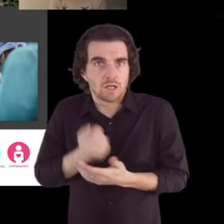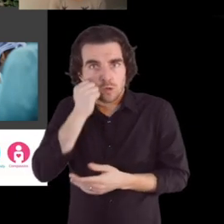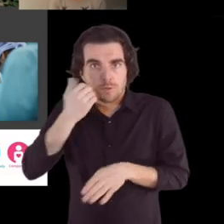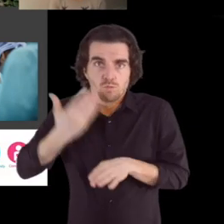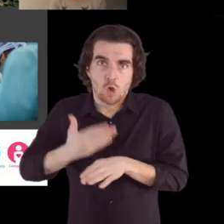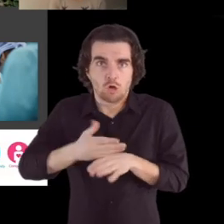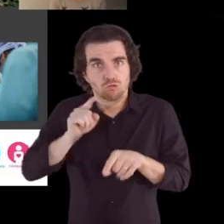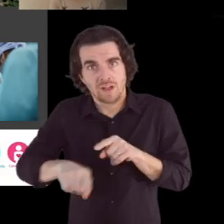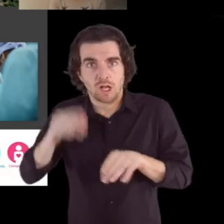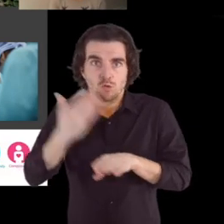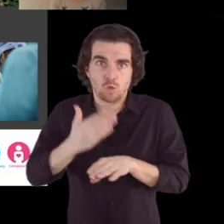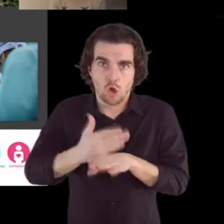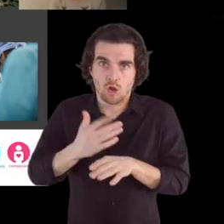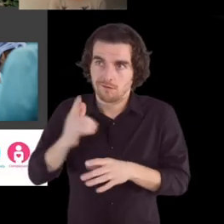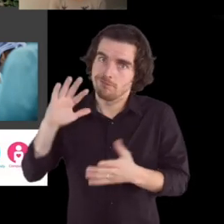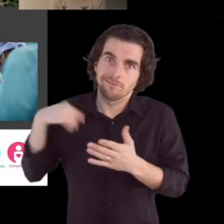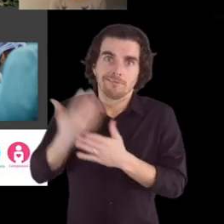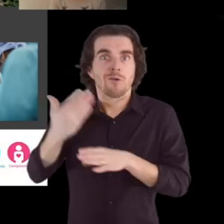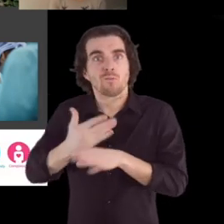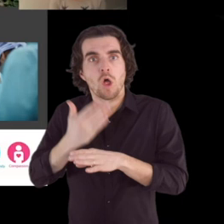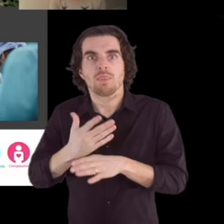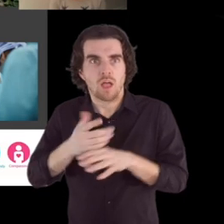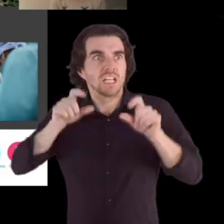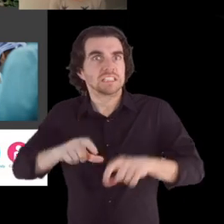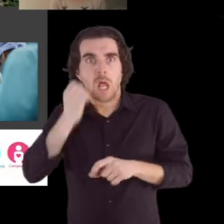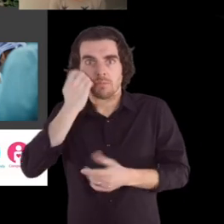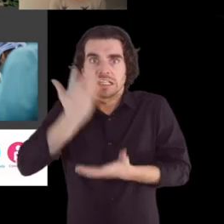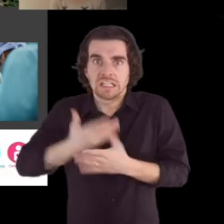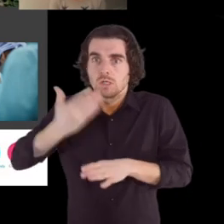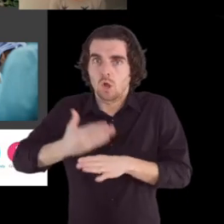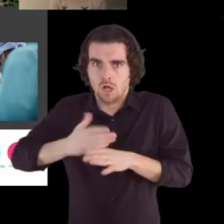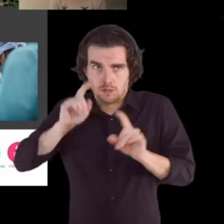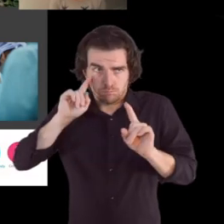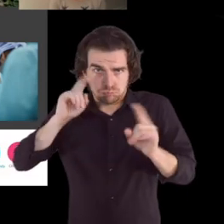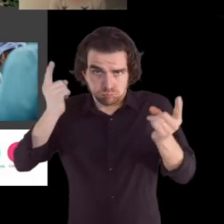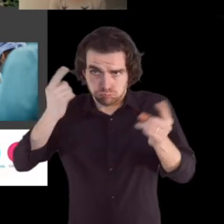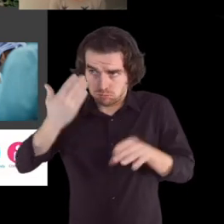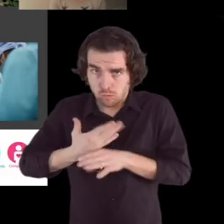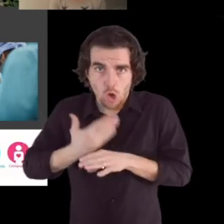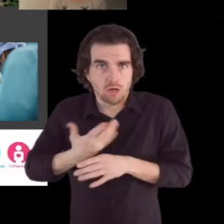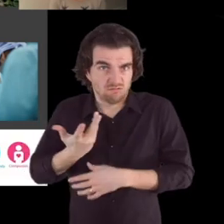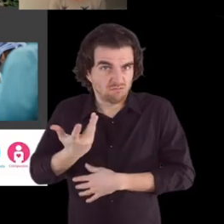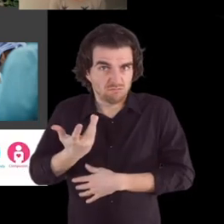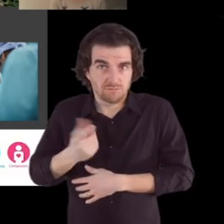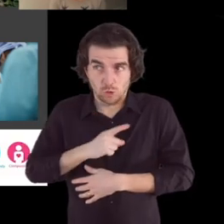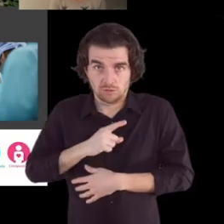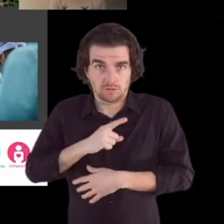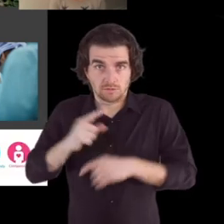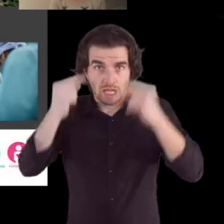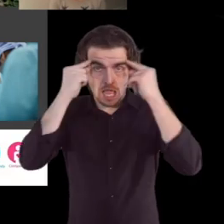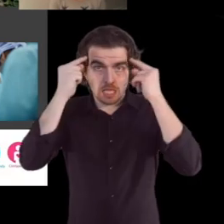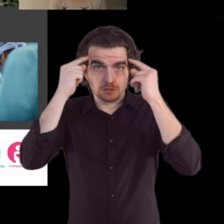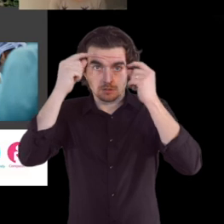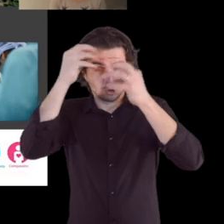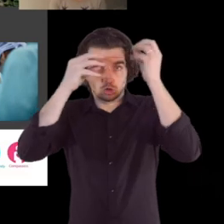work, trying to do a job that they're used to doing and really, really struggling to concentrate in even very basic tasks. And that's again because